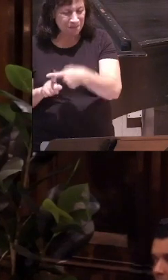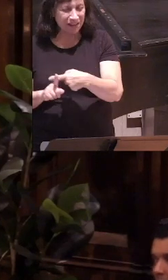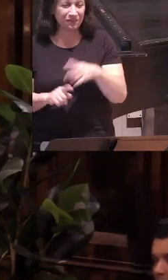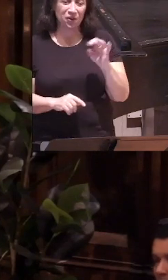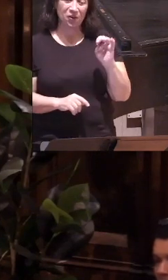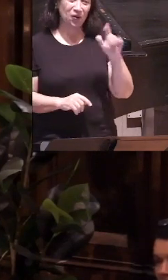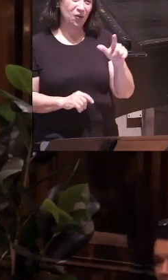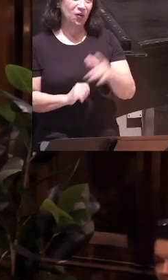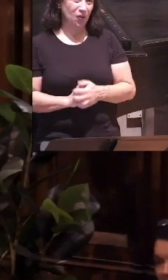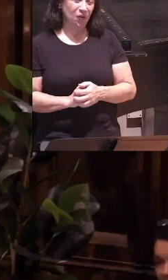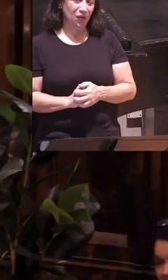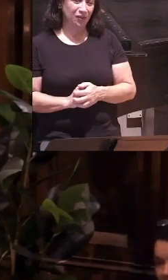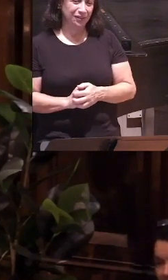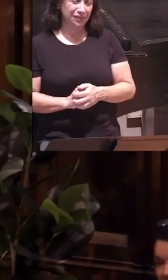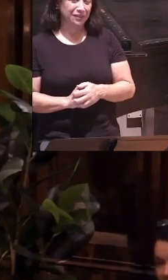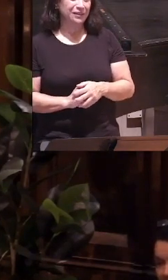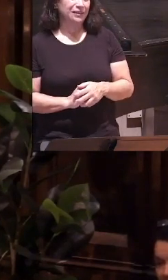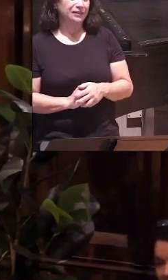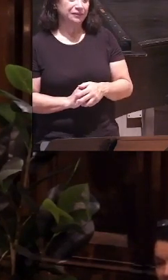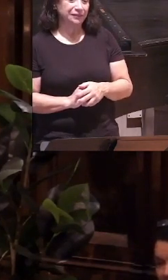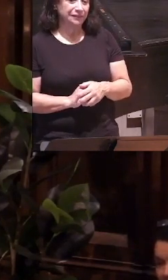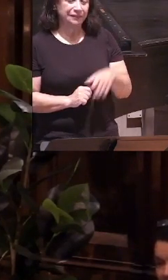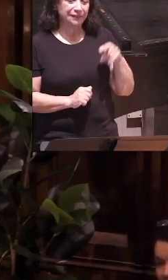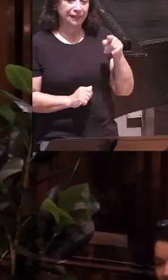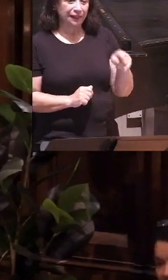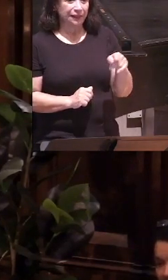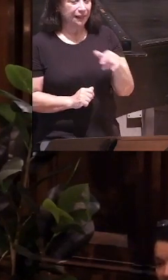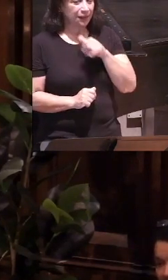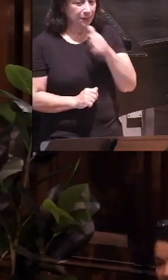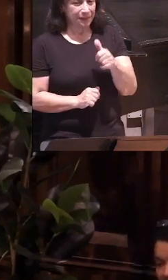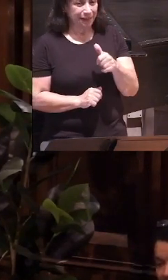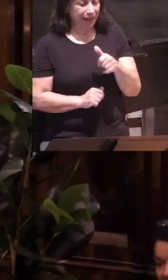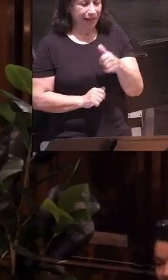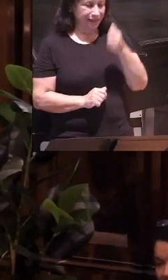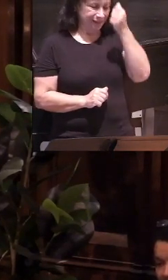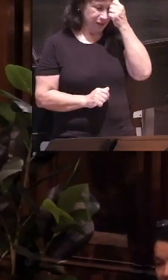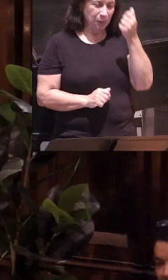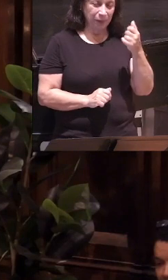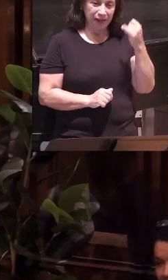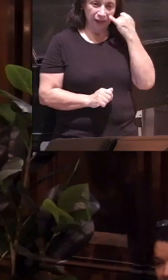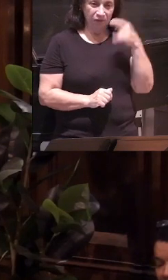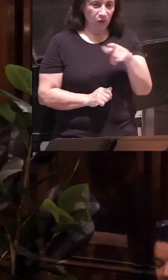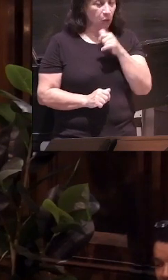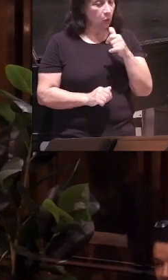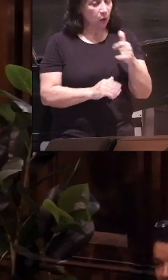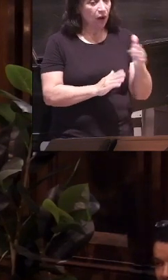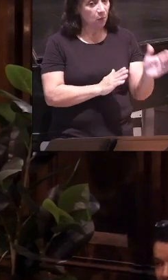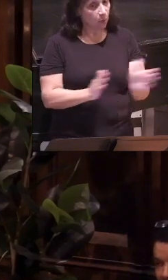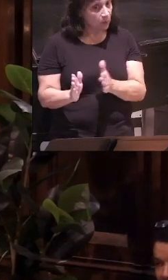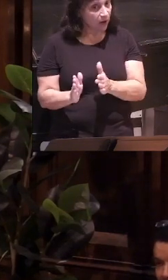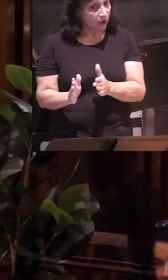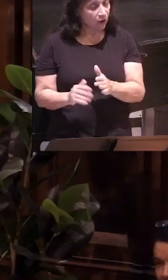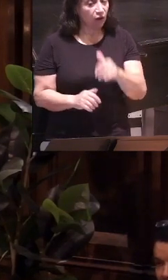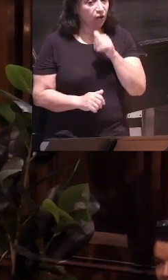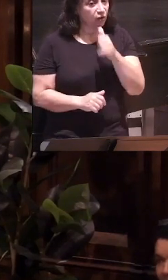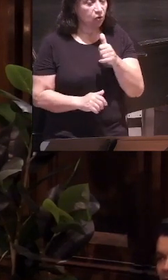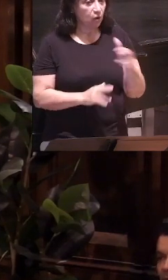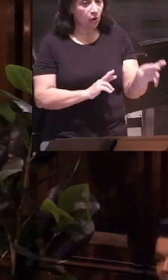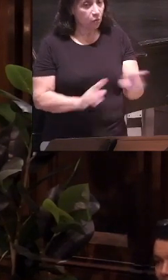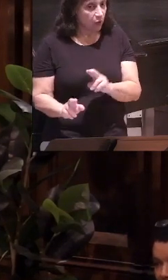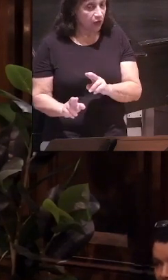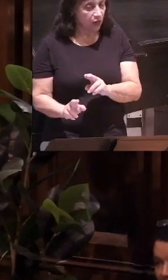Earl used data. Earl would not suffer fools. If you weren't prepared, if you were not